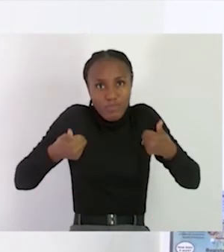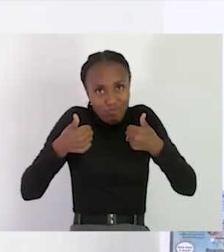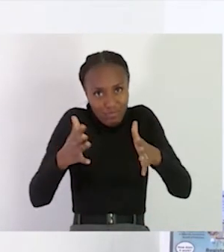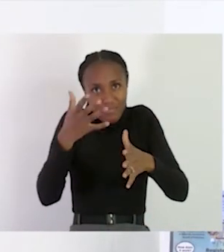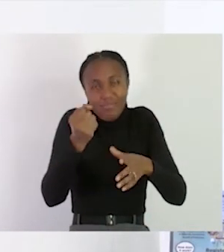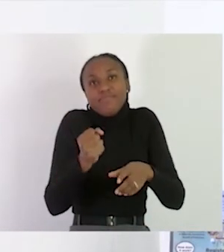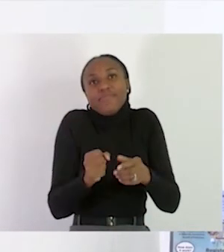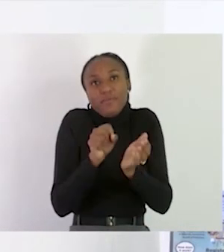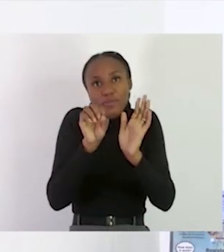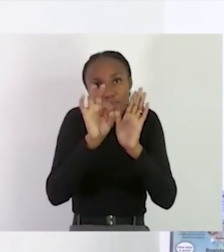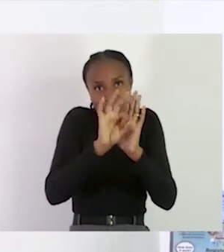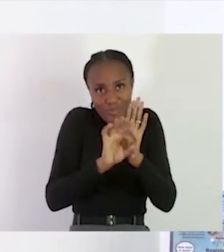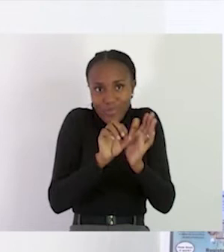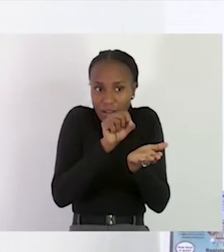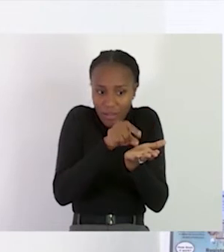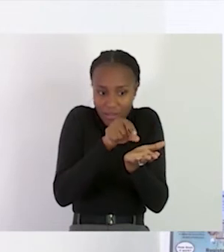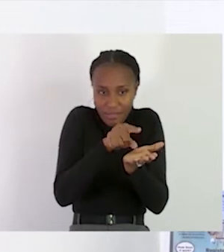cells.